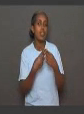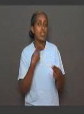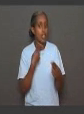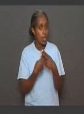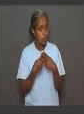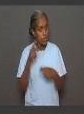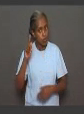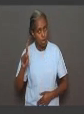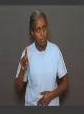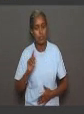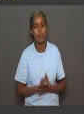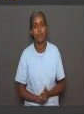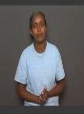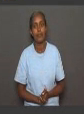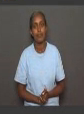times 1.